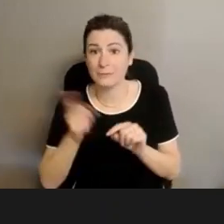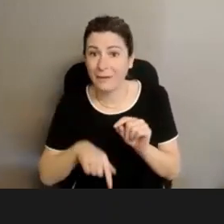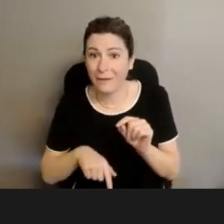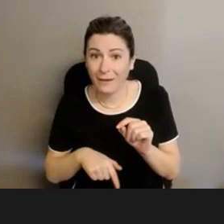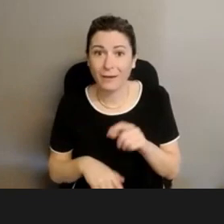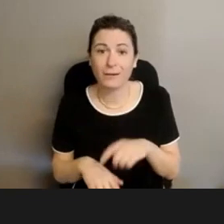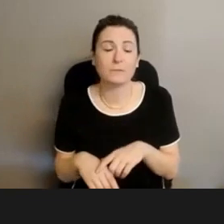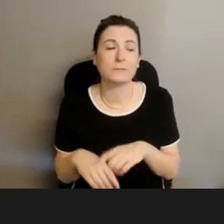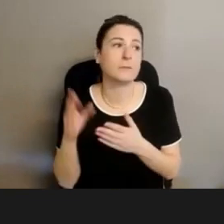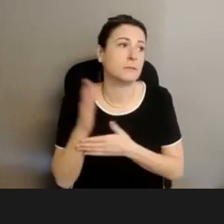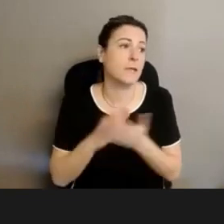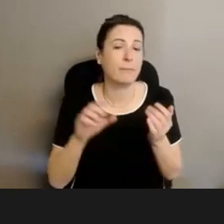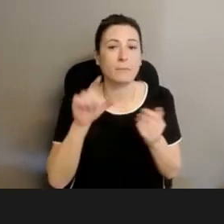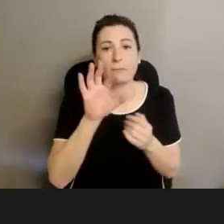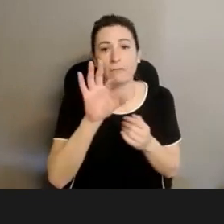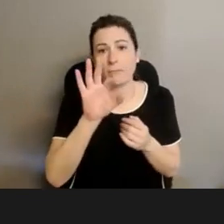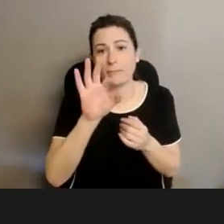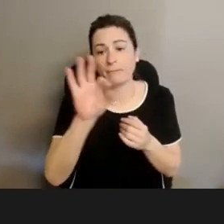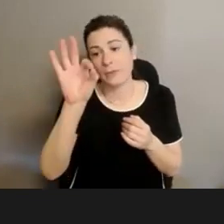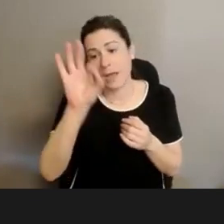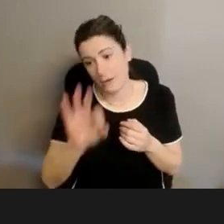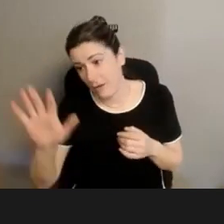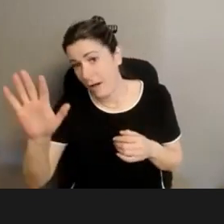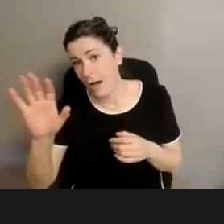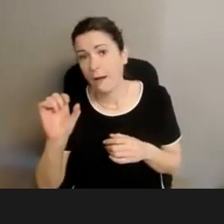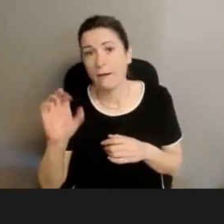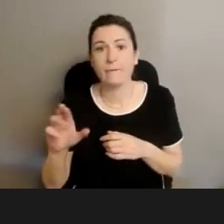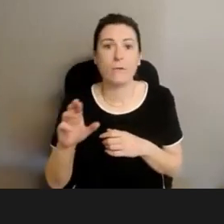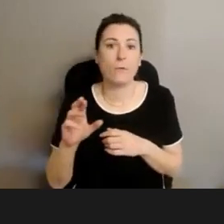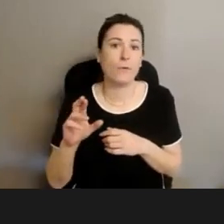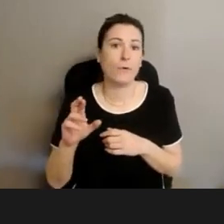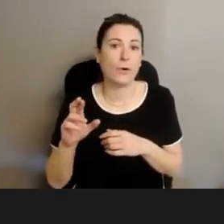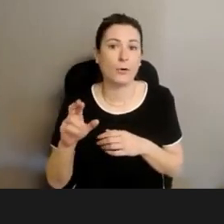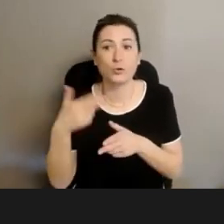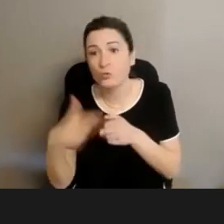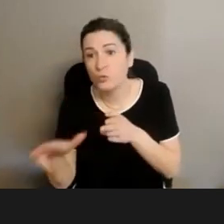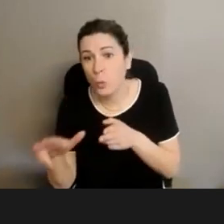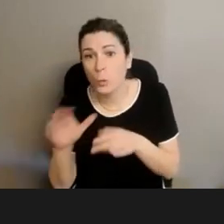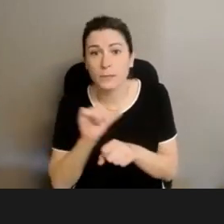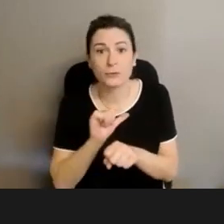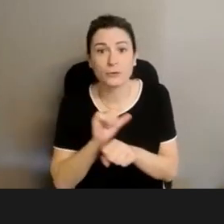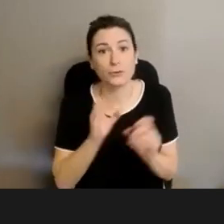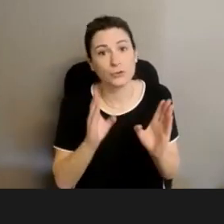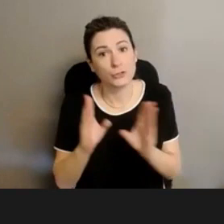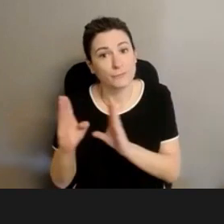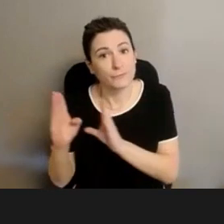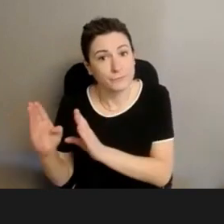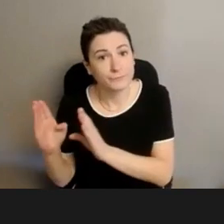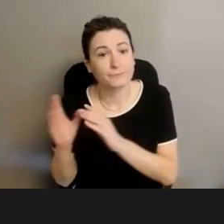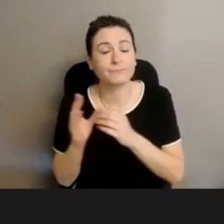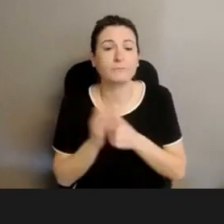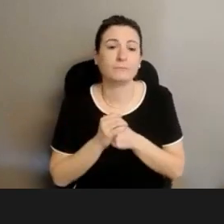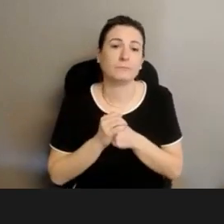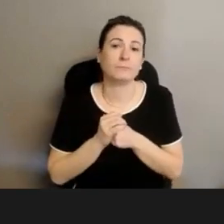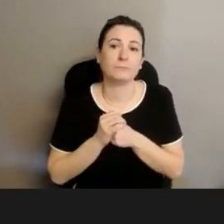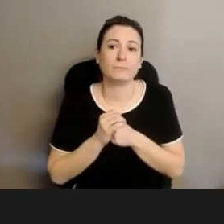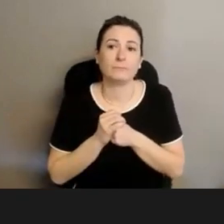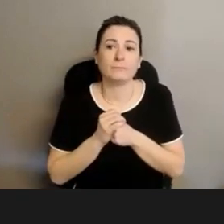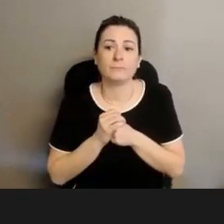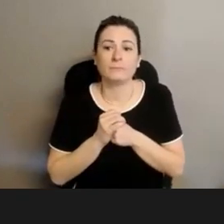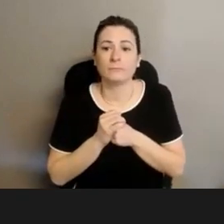24-hour shifts or whatever that might look like. Or, you know, they might have a